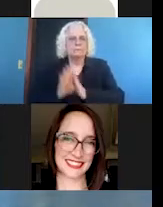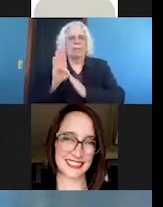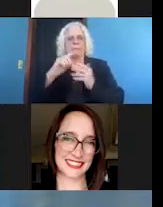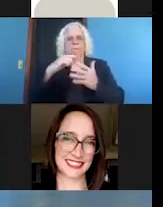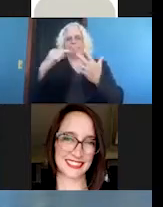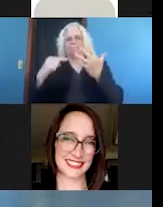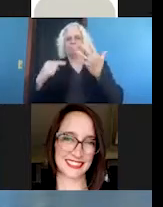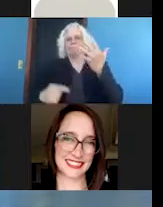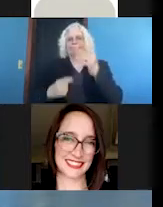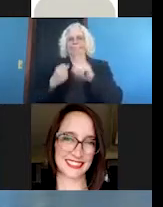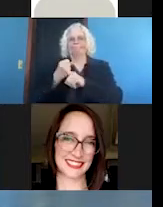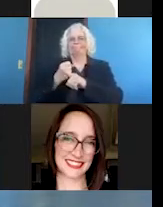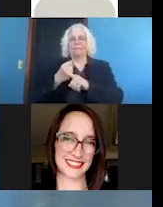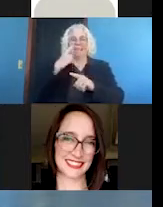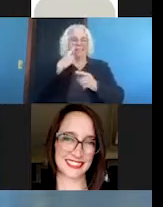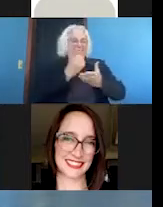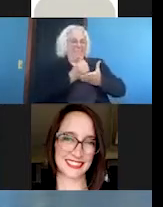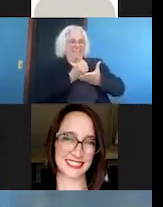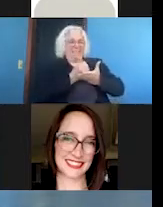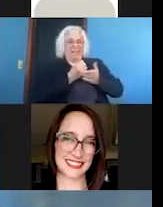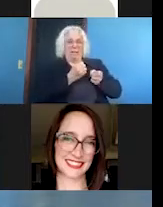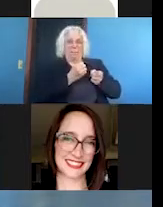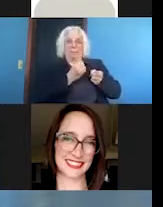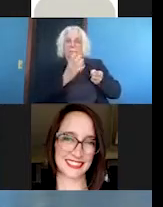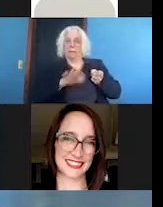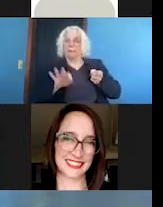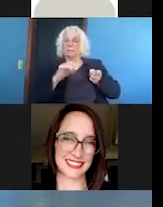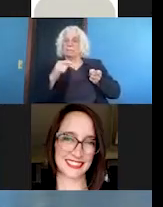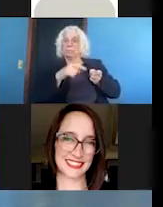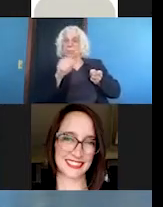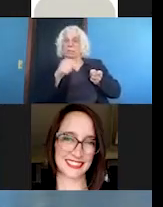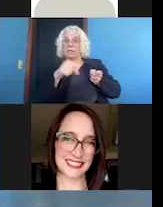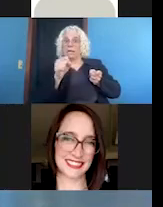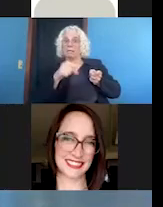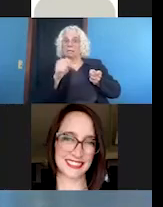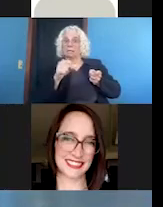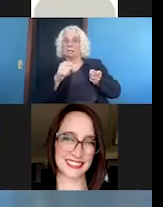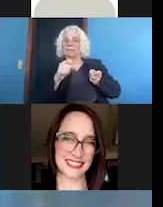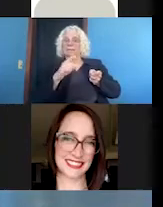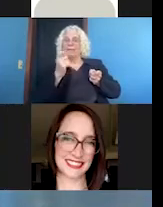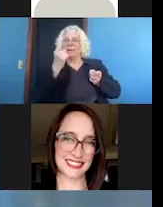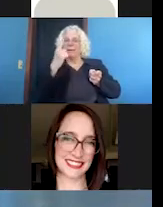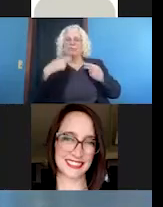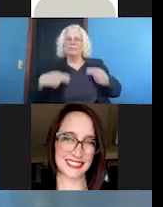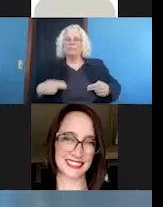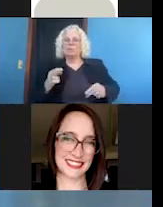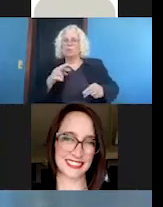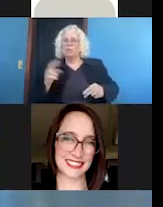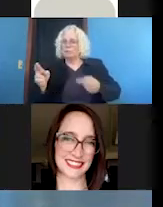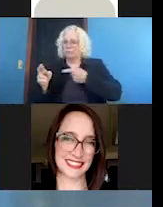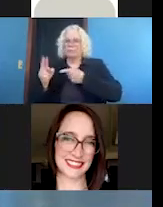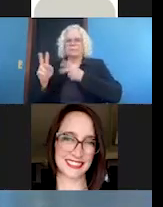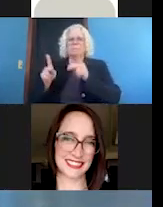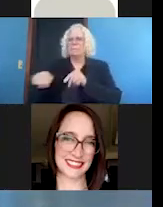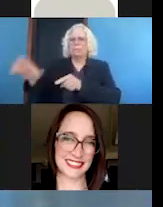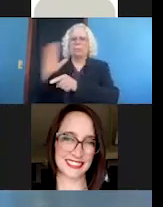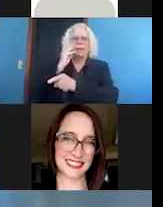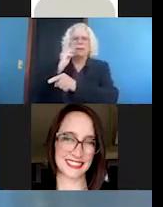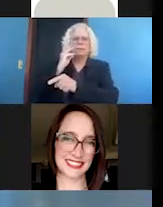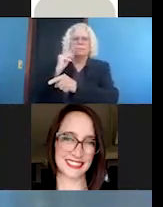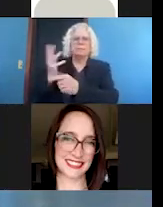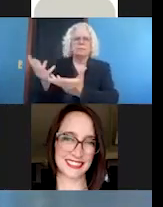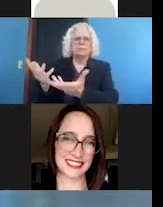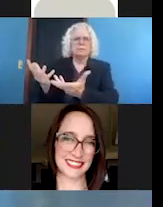think about the economy, as you should, which is really important, our human resources in terms of the people and what they're experiencing, and how do we